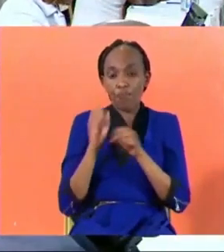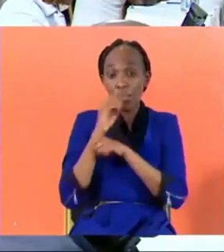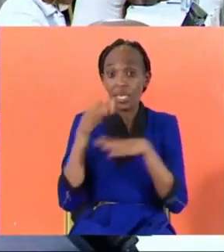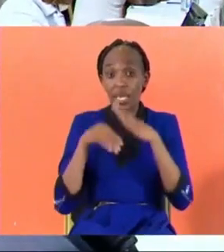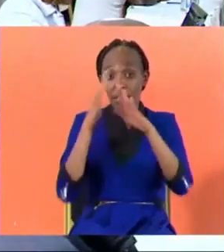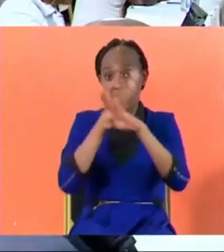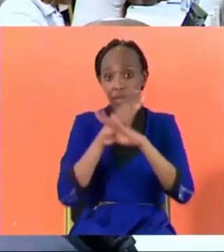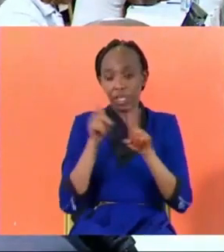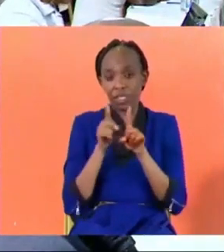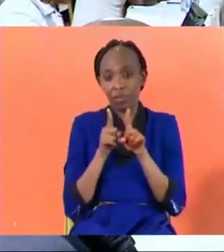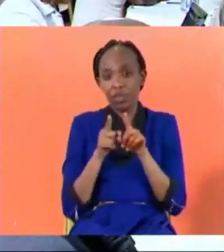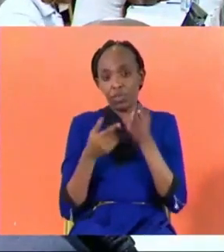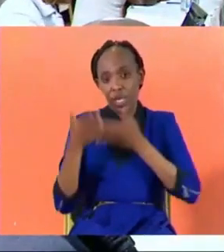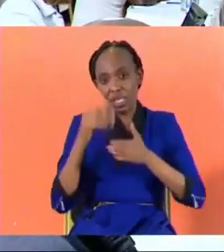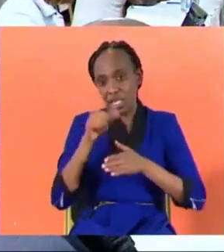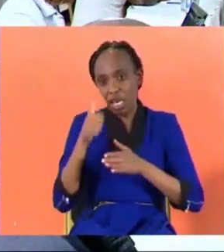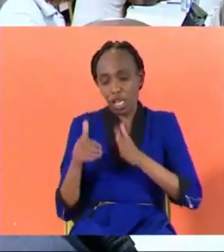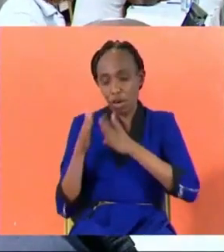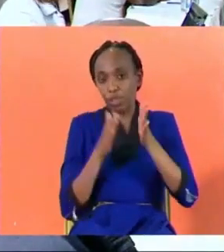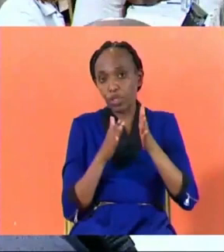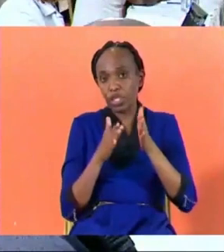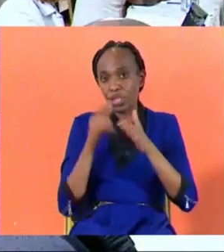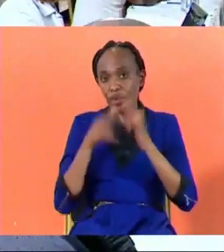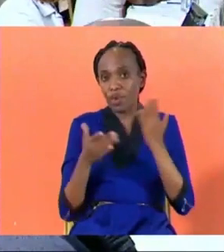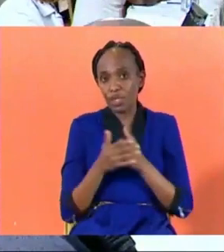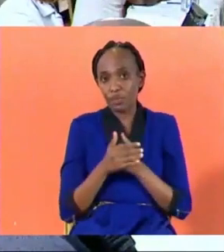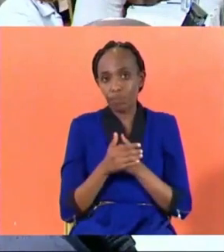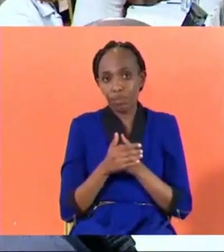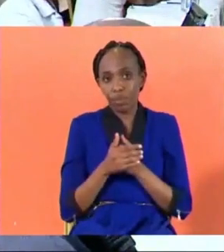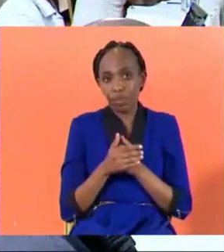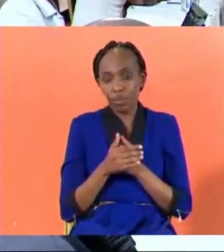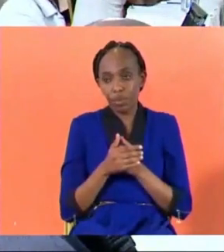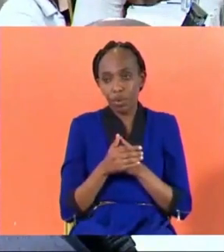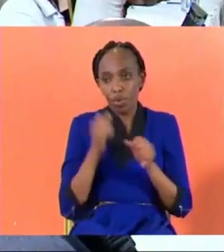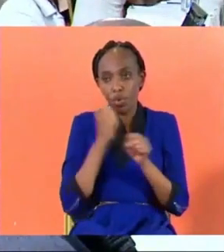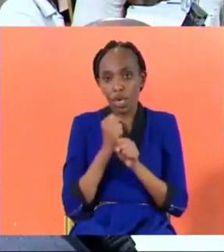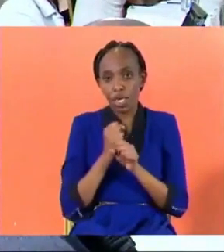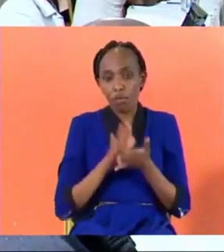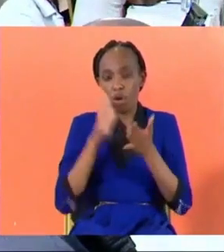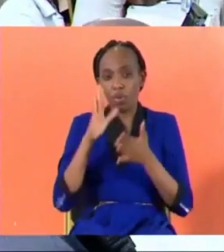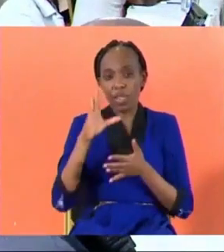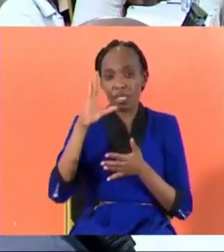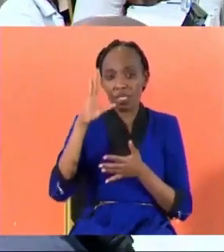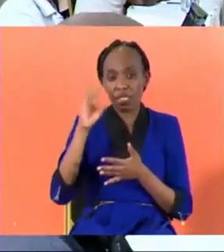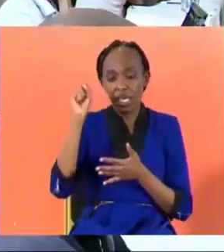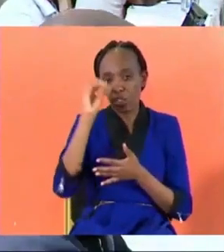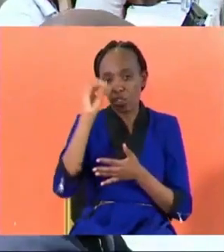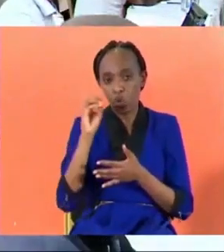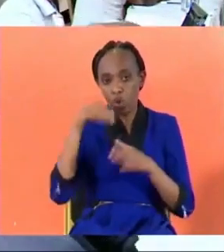and also to engage. And then another opportunity was working more with the CSO Data Alliance here in